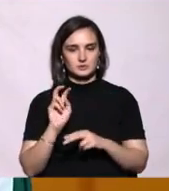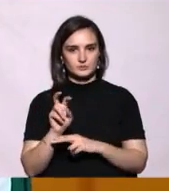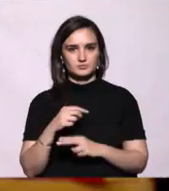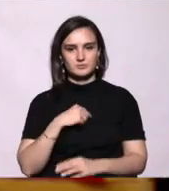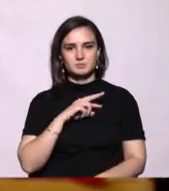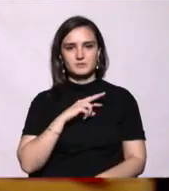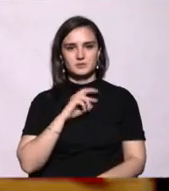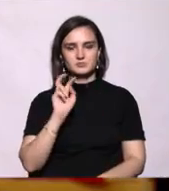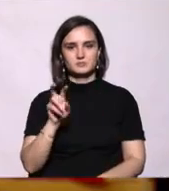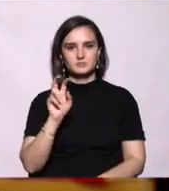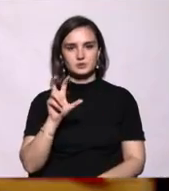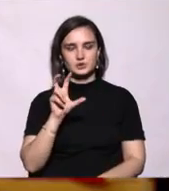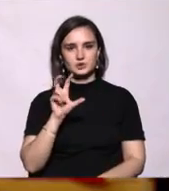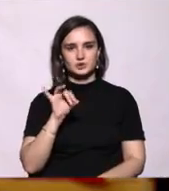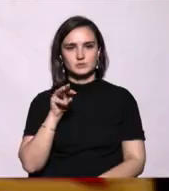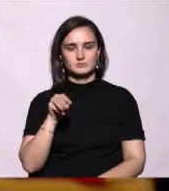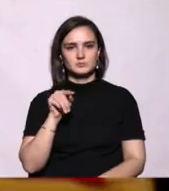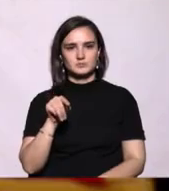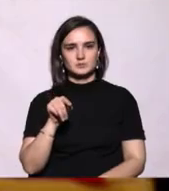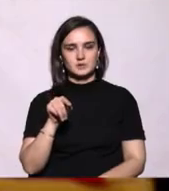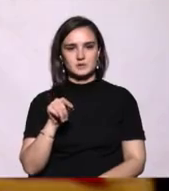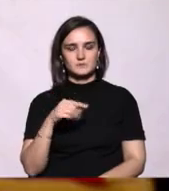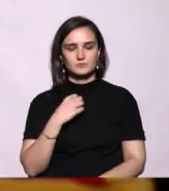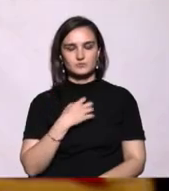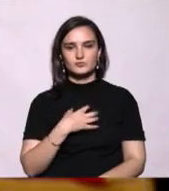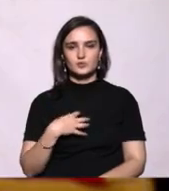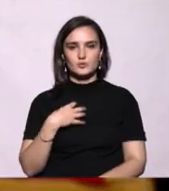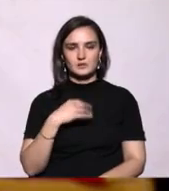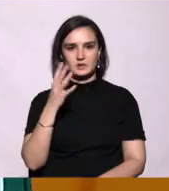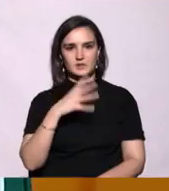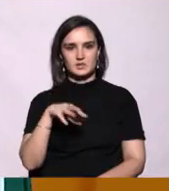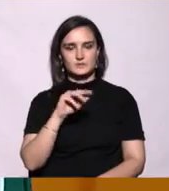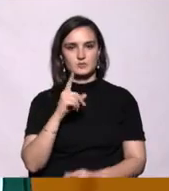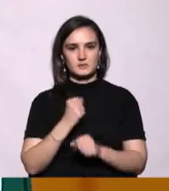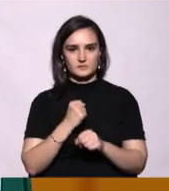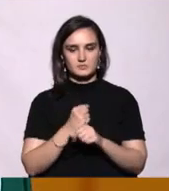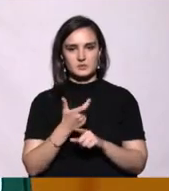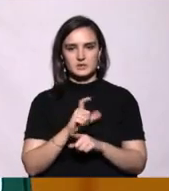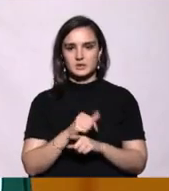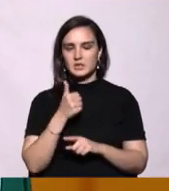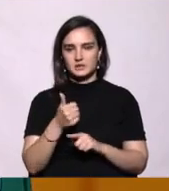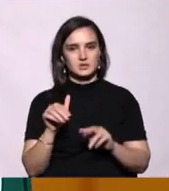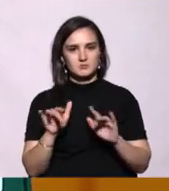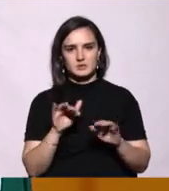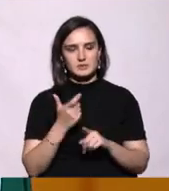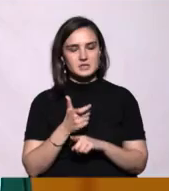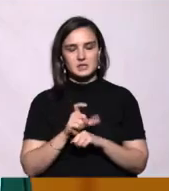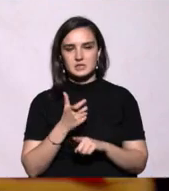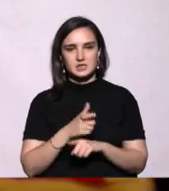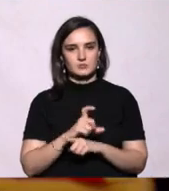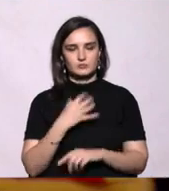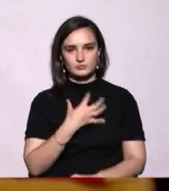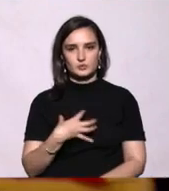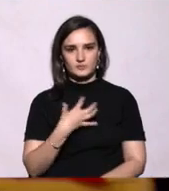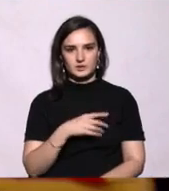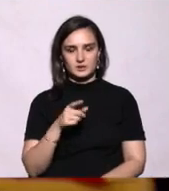I love going to the gym. It's such a healthy thing for everyone to do. It's a great activity. Very healthy one.